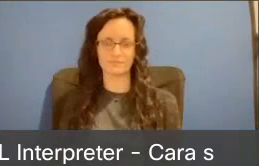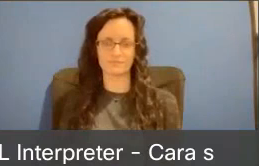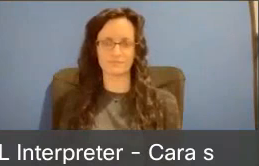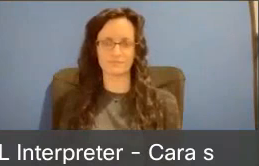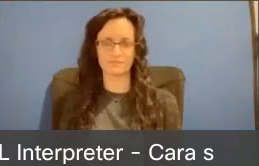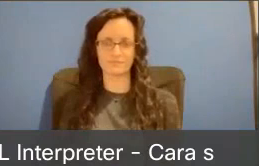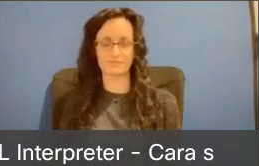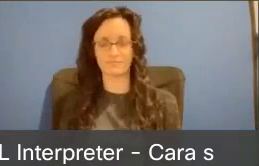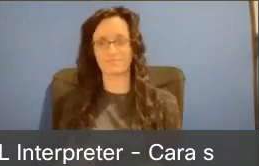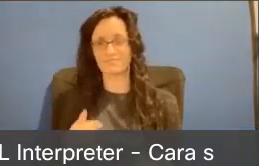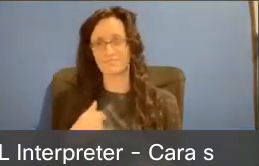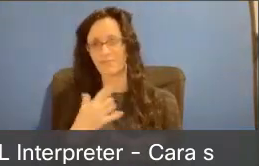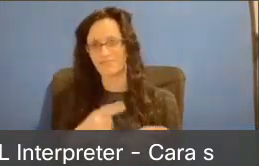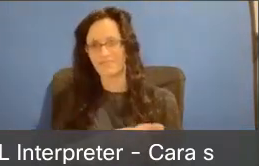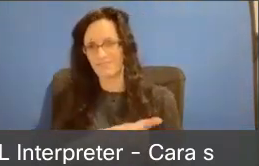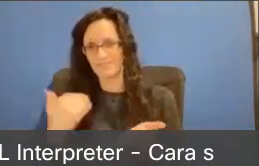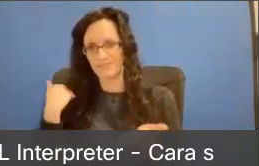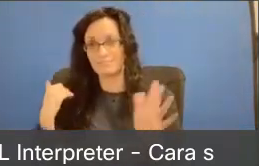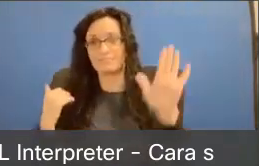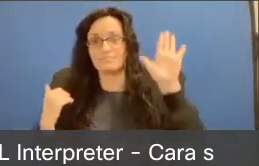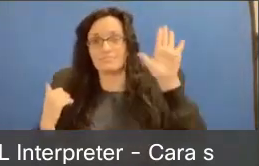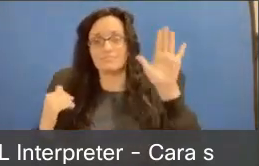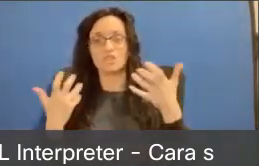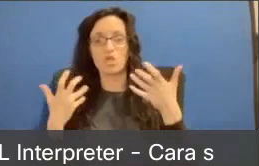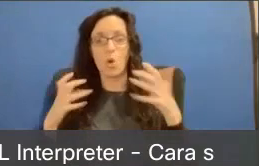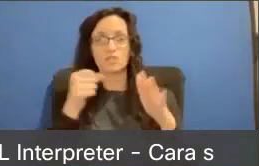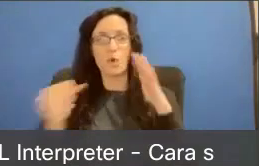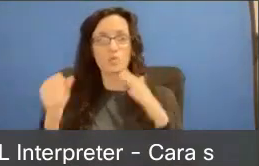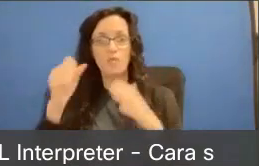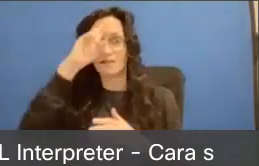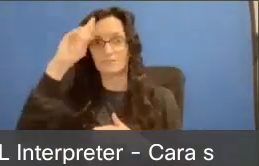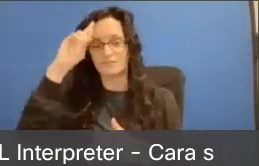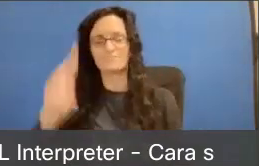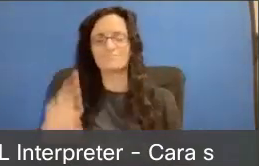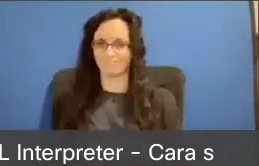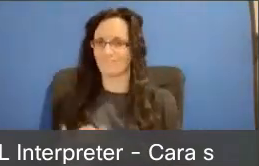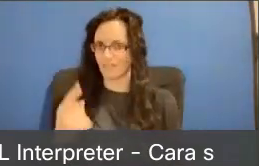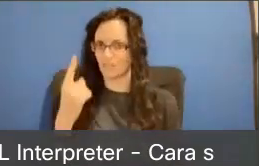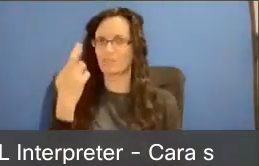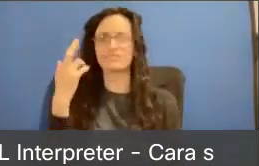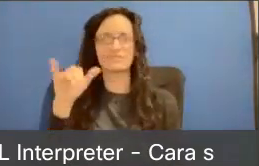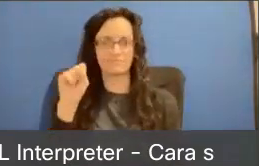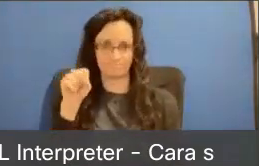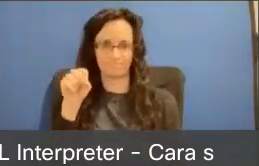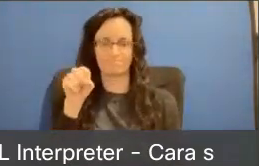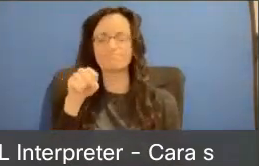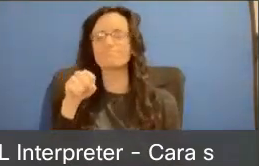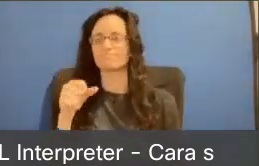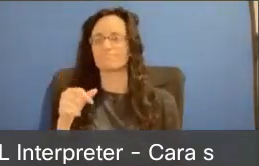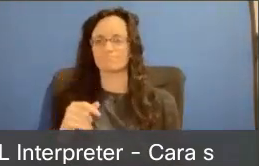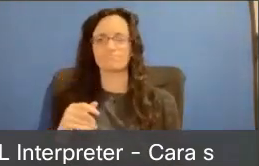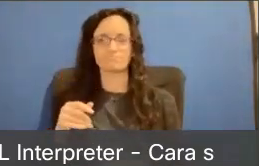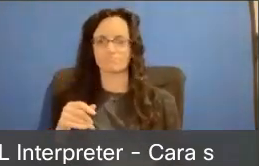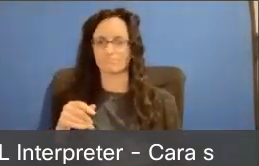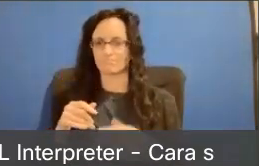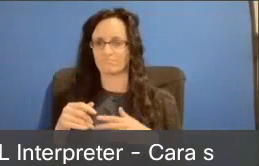Well, we talked about some of this before, right? Worries. They don't want to go to the hospital. Yep, that's one of them for sure. They're worried they won't go, that you're